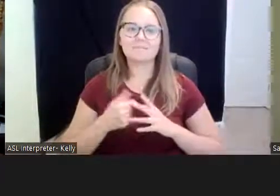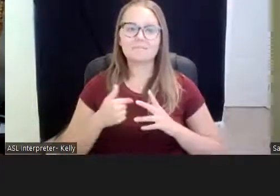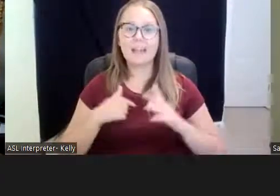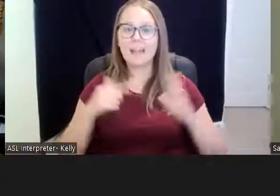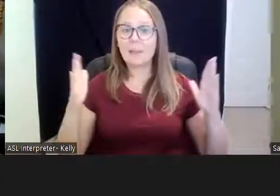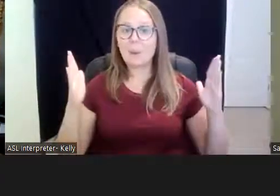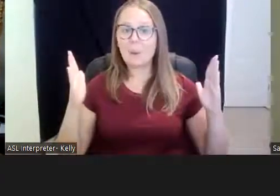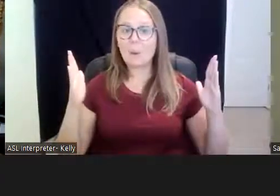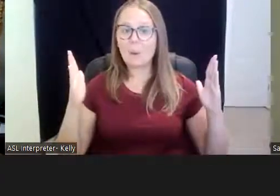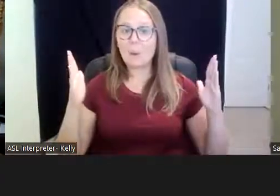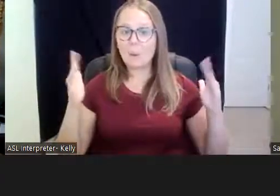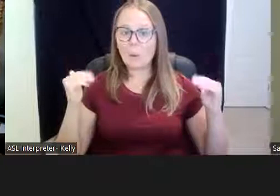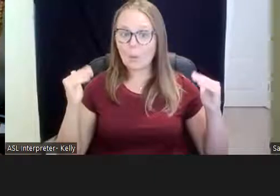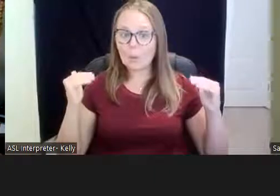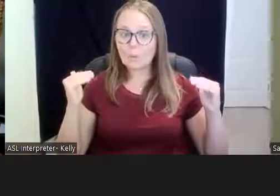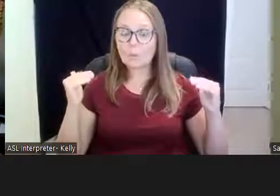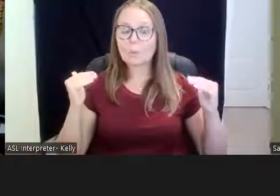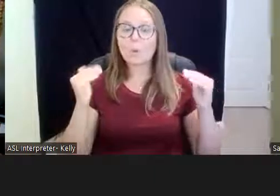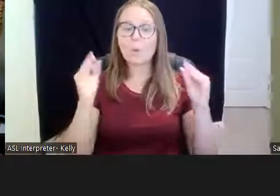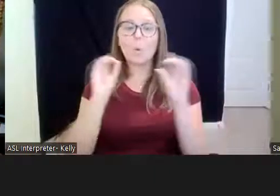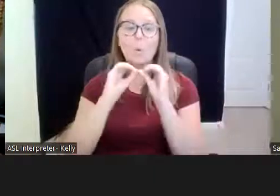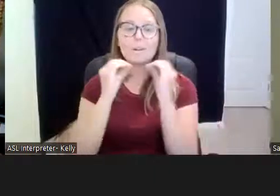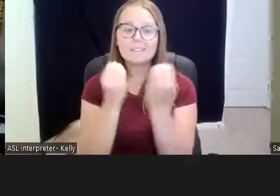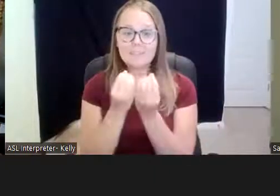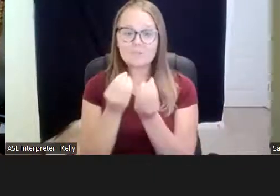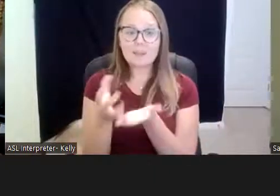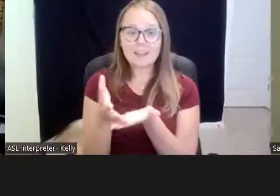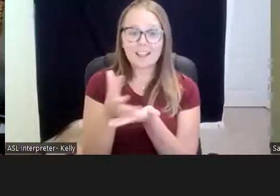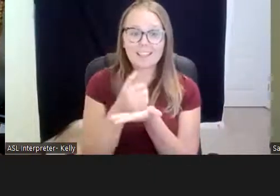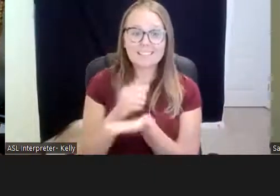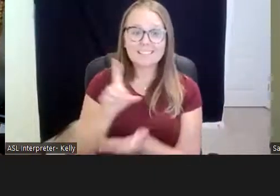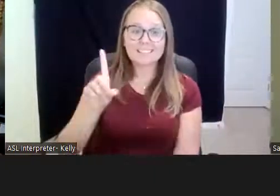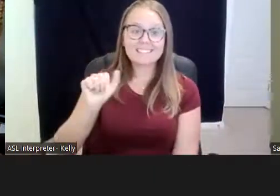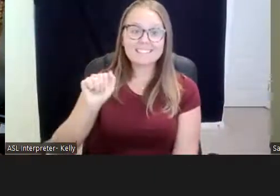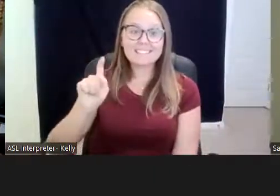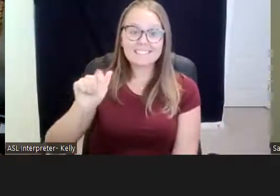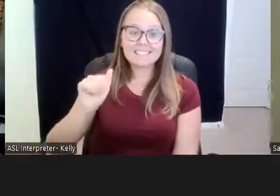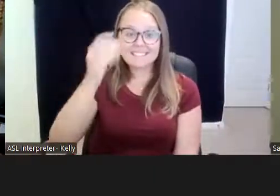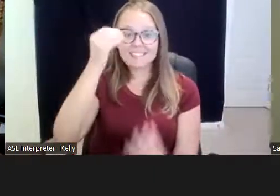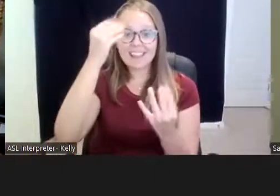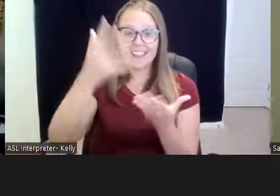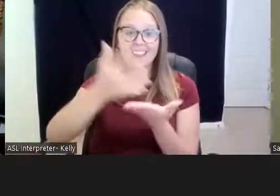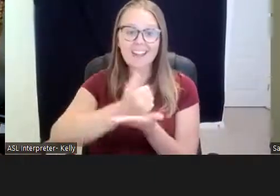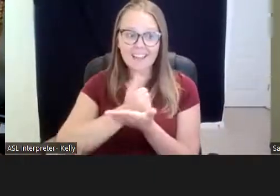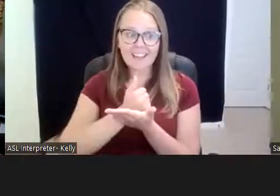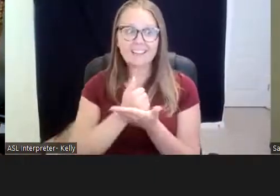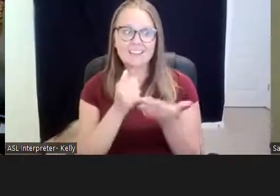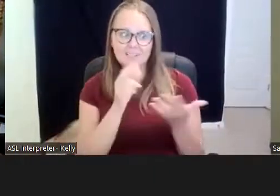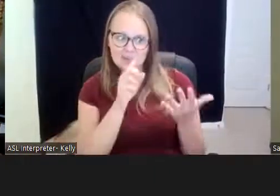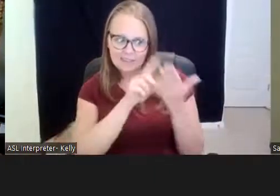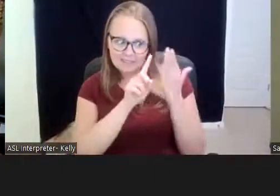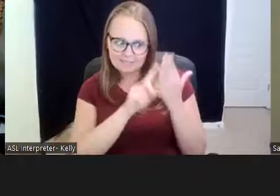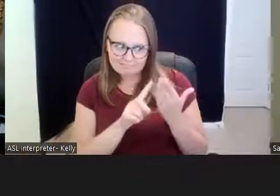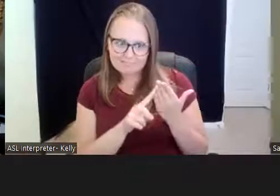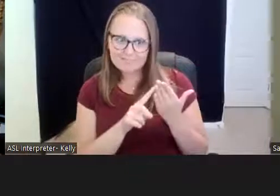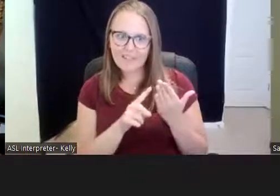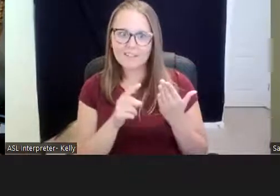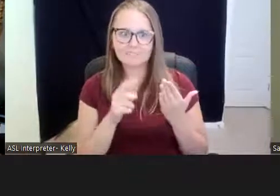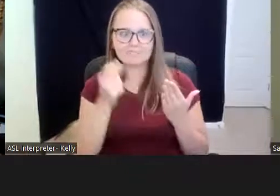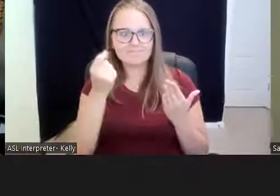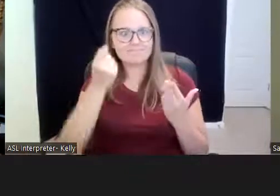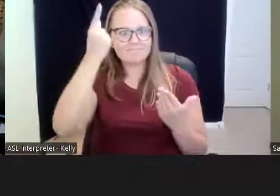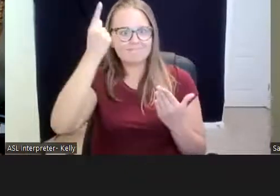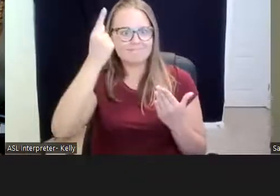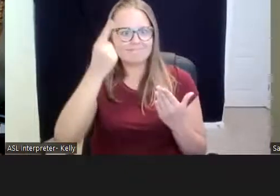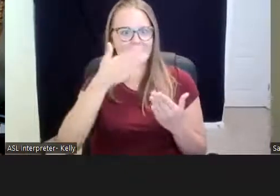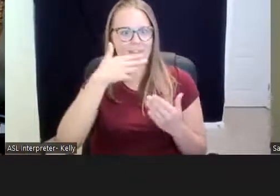that organizations have been collecting data so that we can better understand these. Yeah,